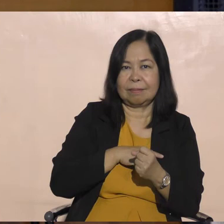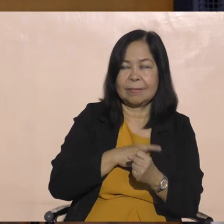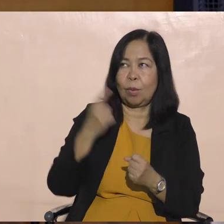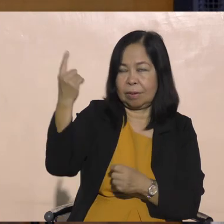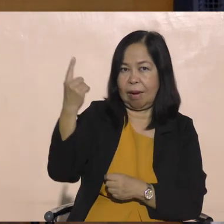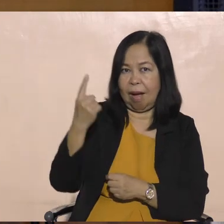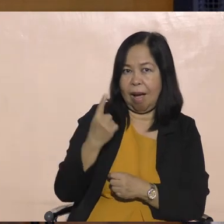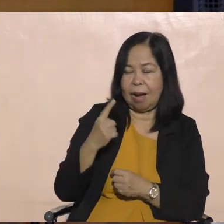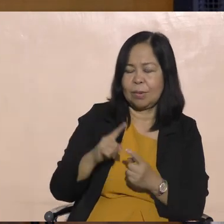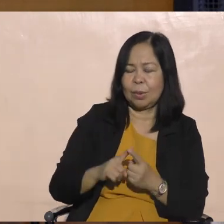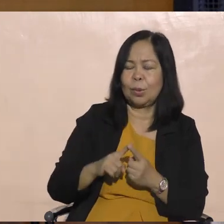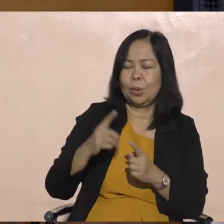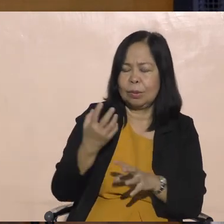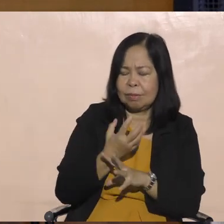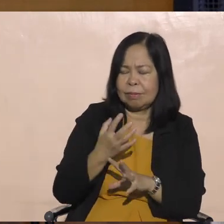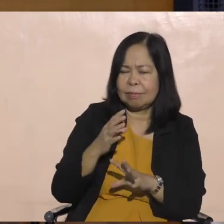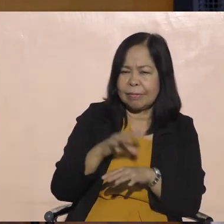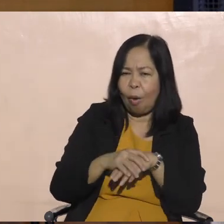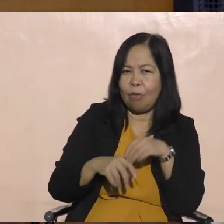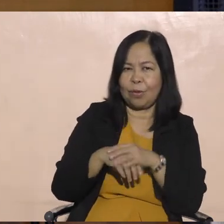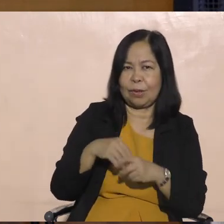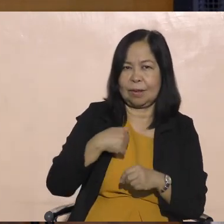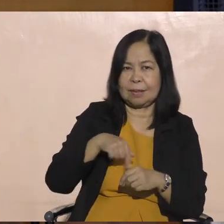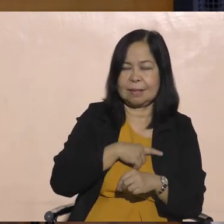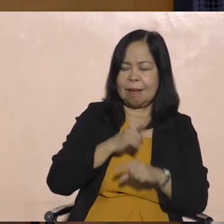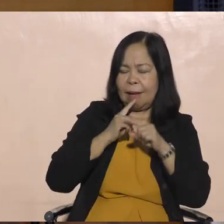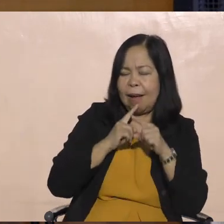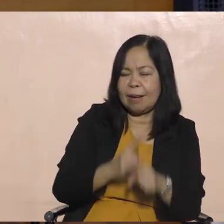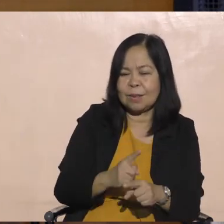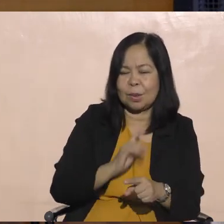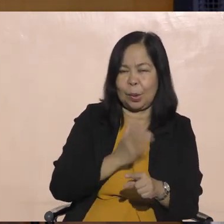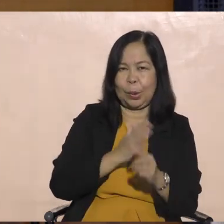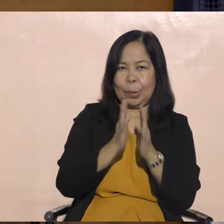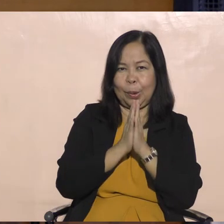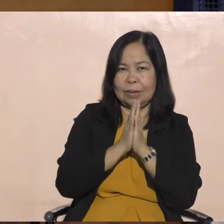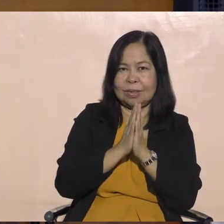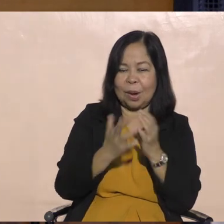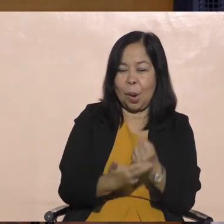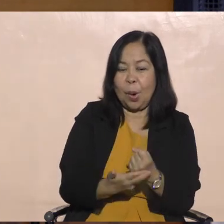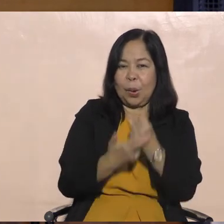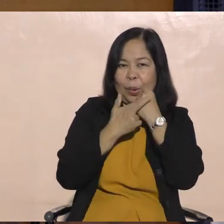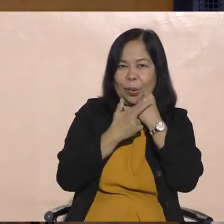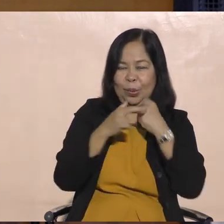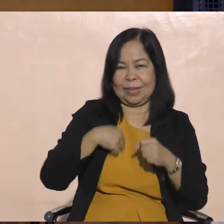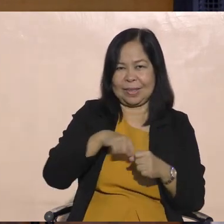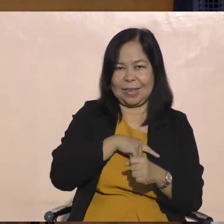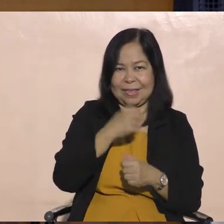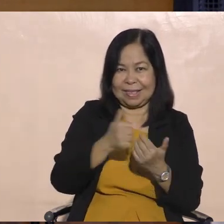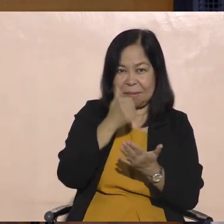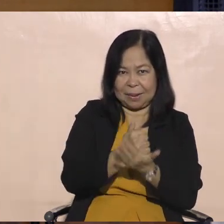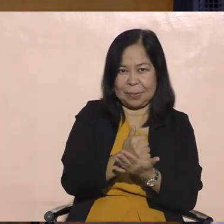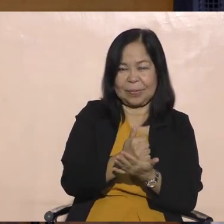us, that He will answer our prayers, that He will come to rescue us. Amen. Dalaygo ng